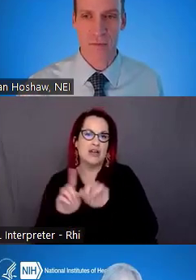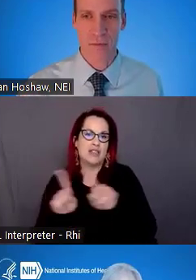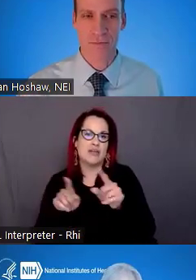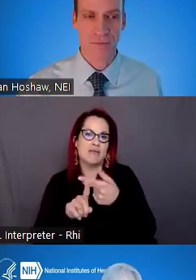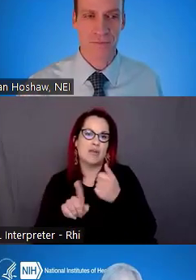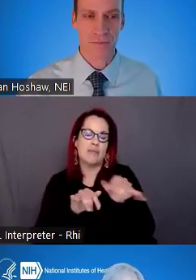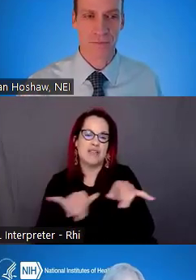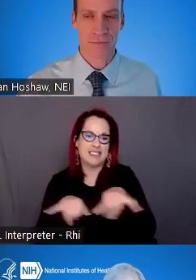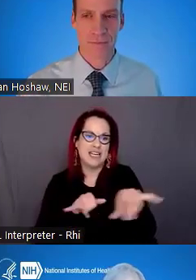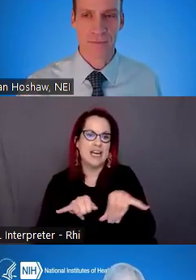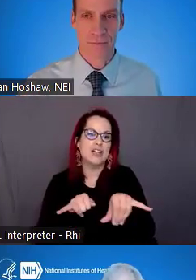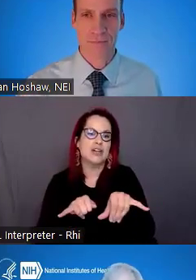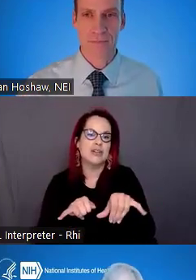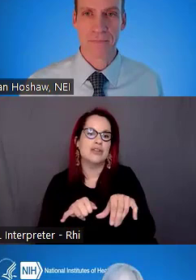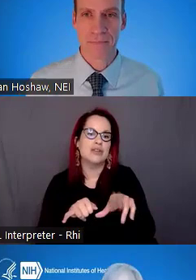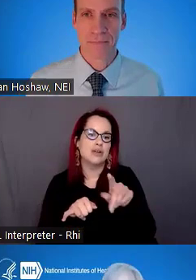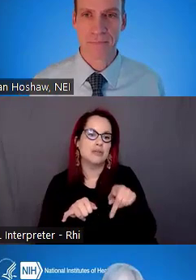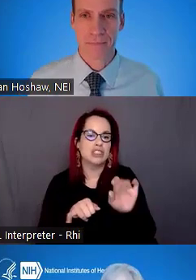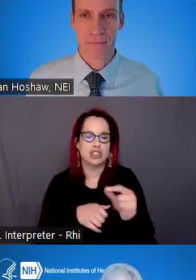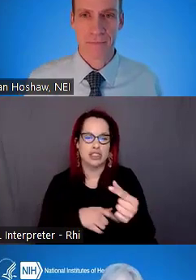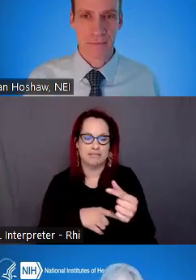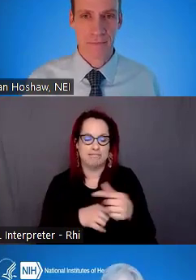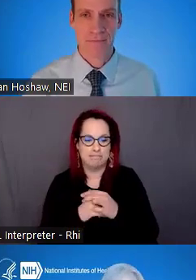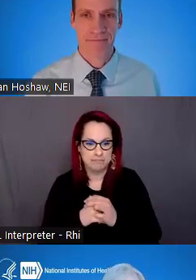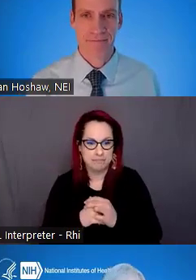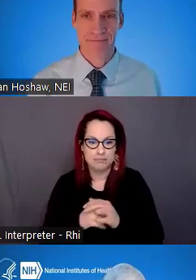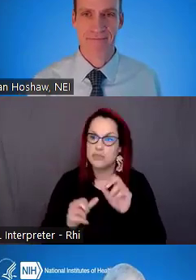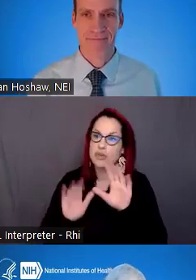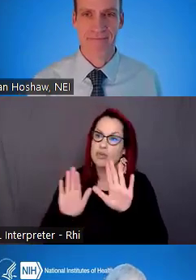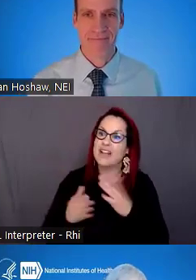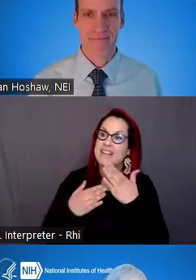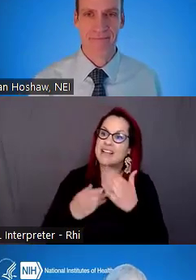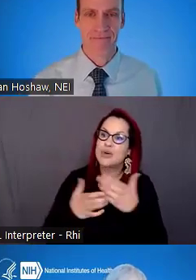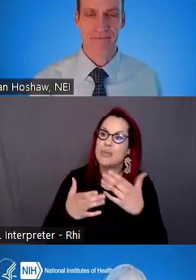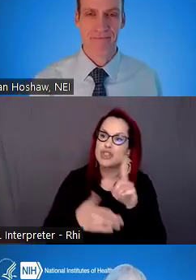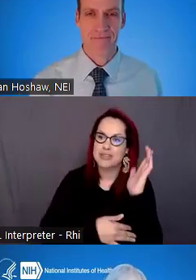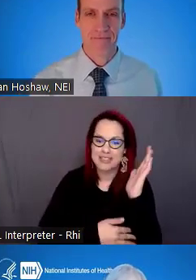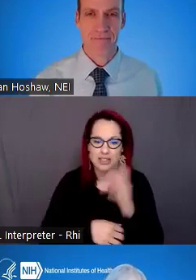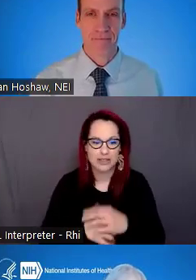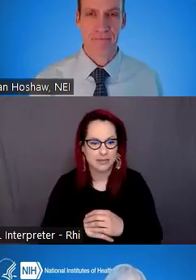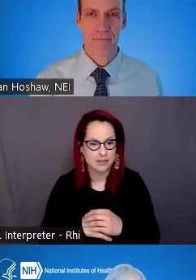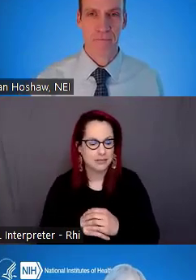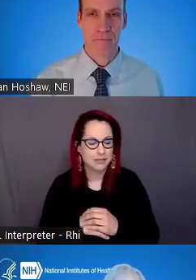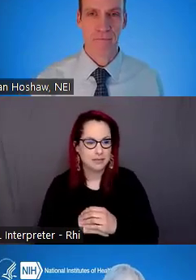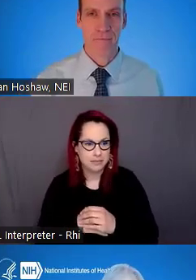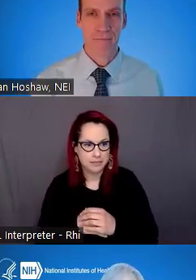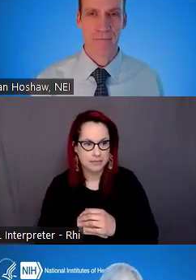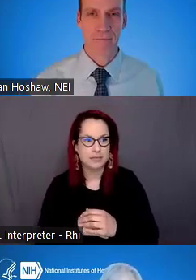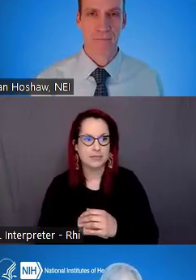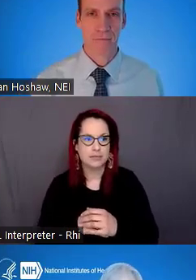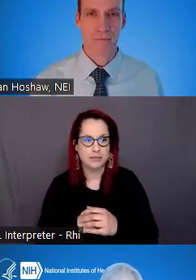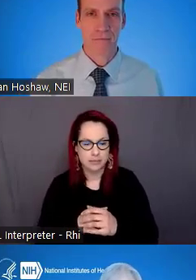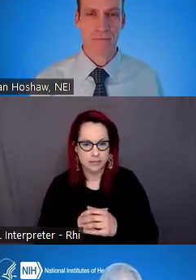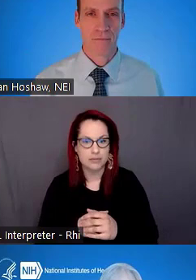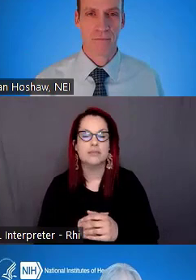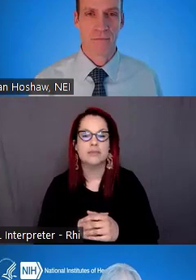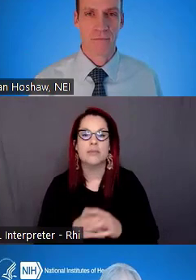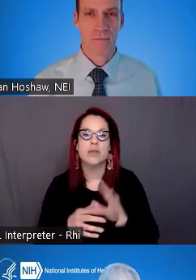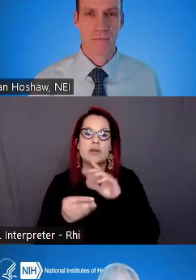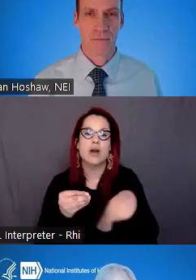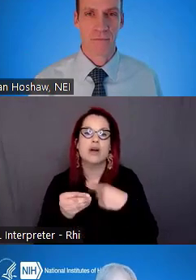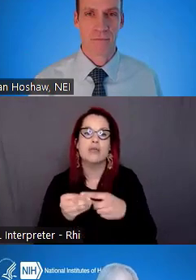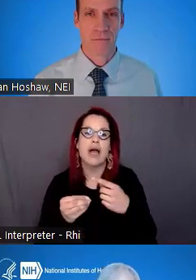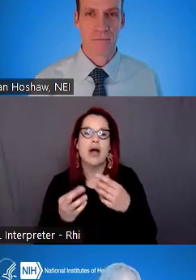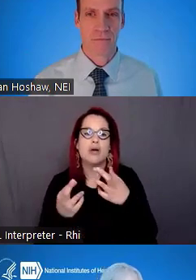from that. Right, great. Thanks so much for your presentation. All right, let's talk a little bit about resources and communication